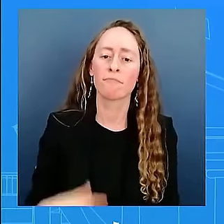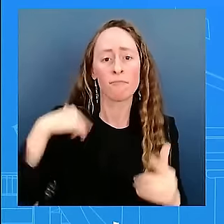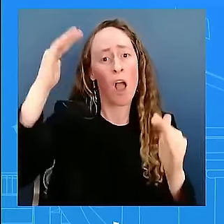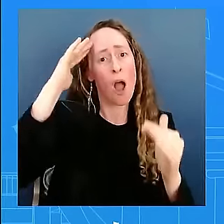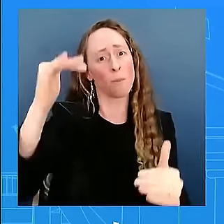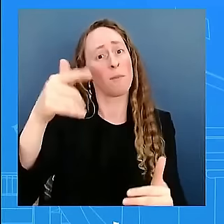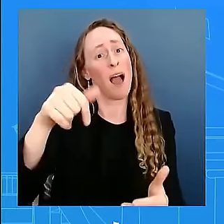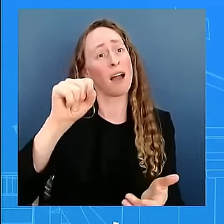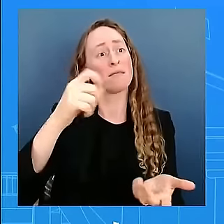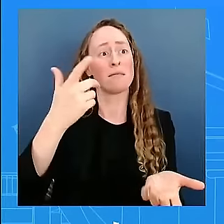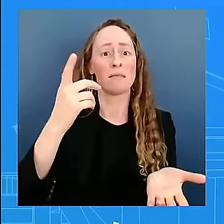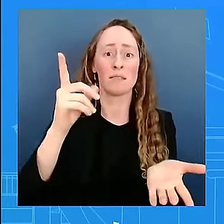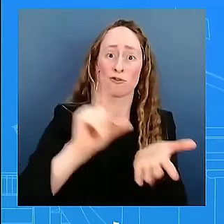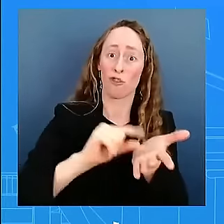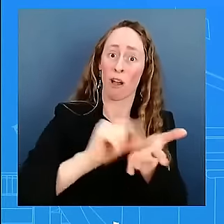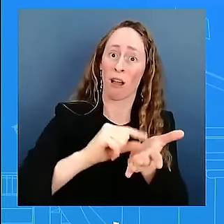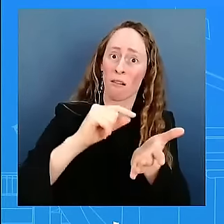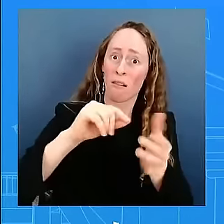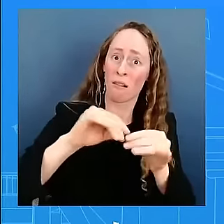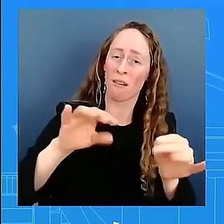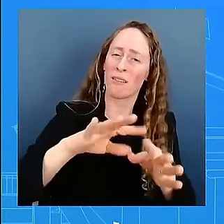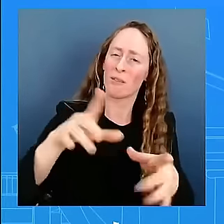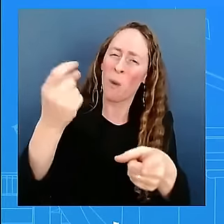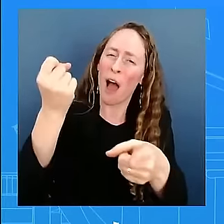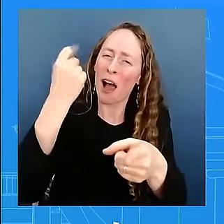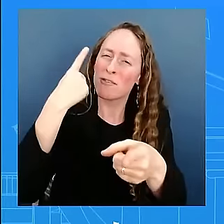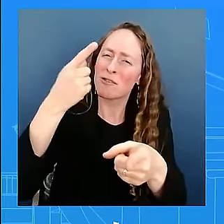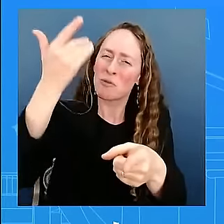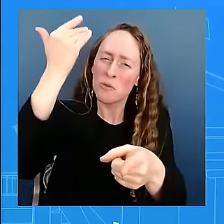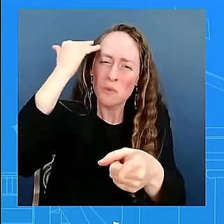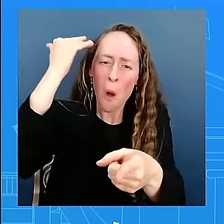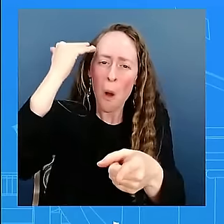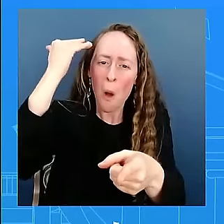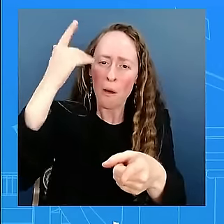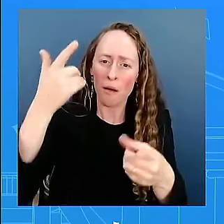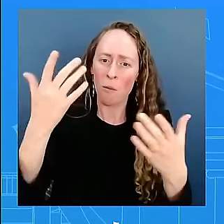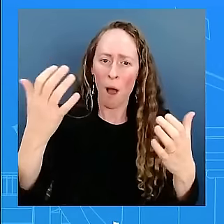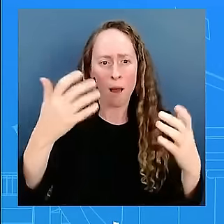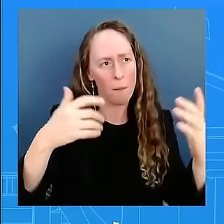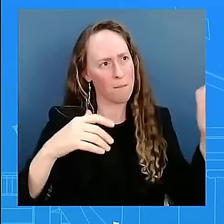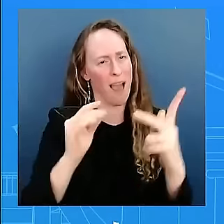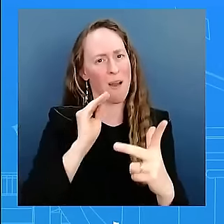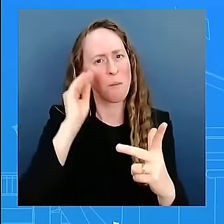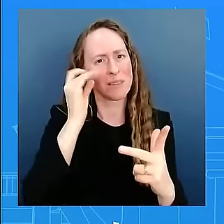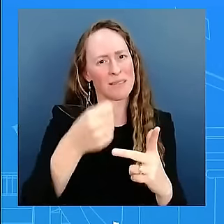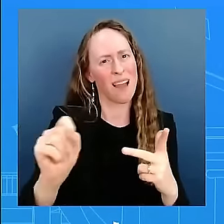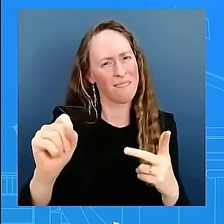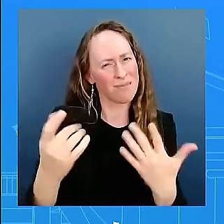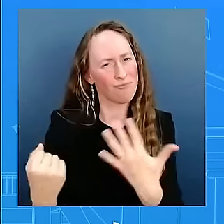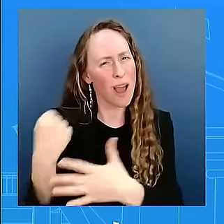is important that they get home safely. That is our number one priority. Number one priority.